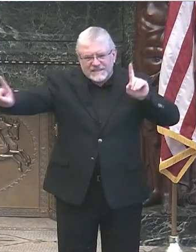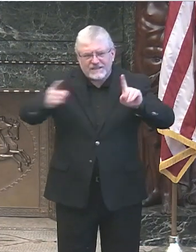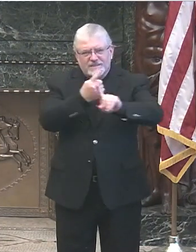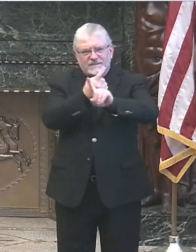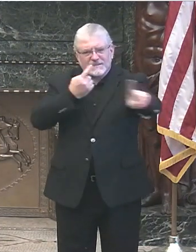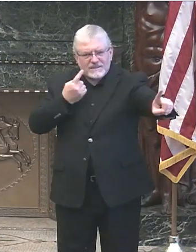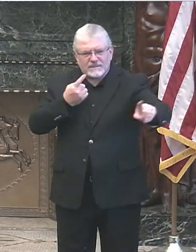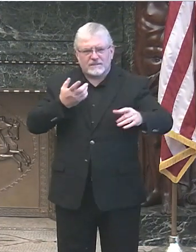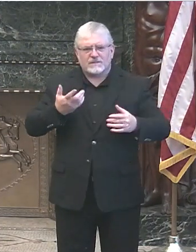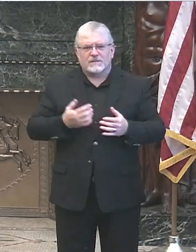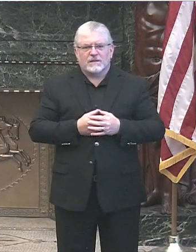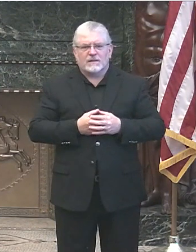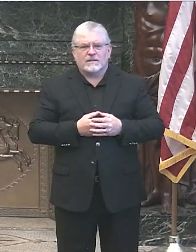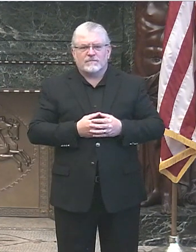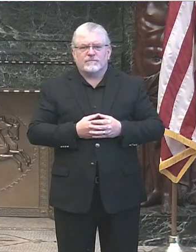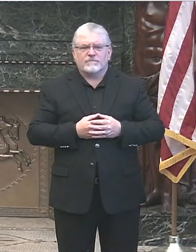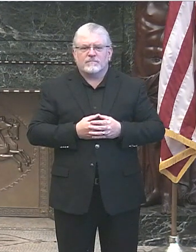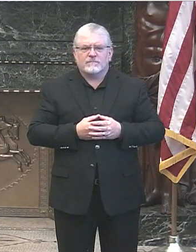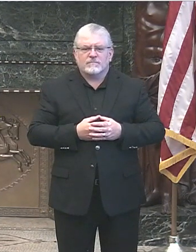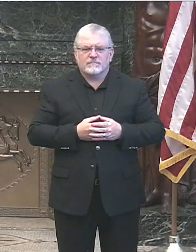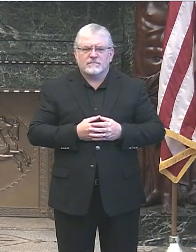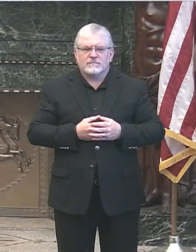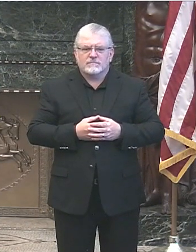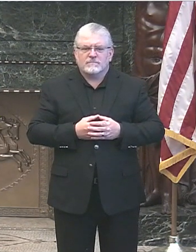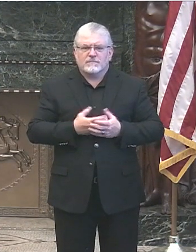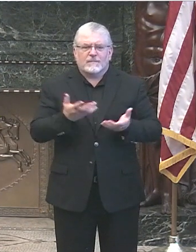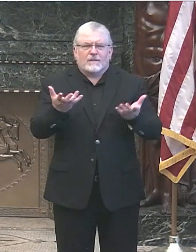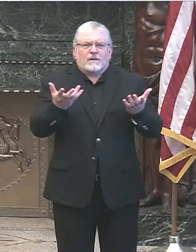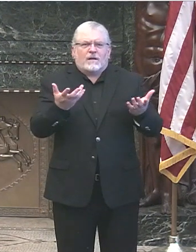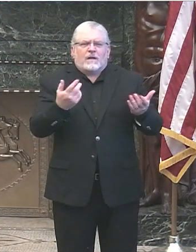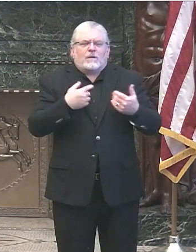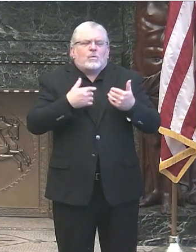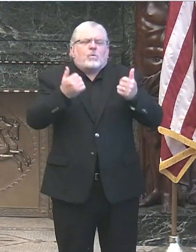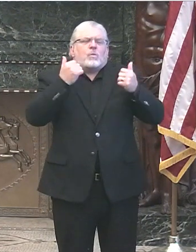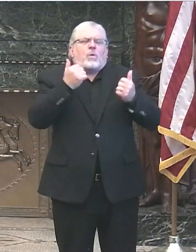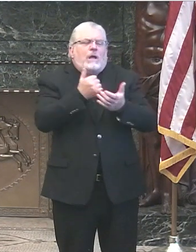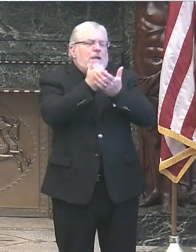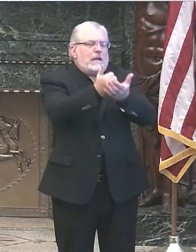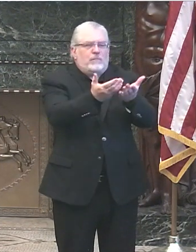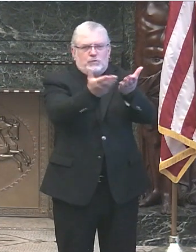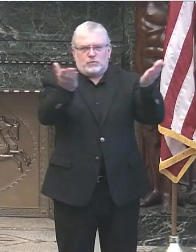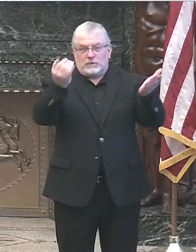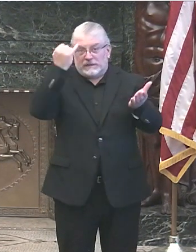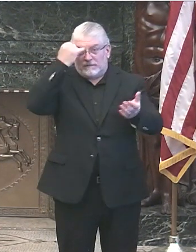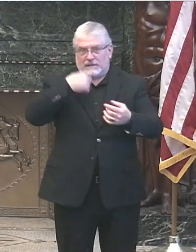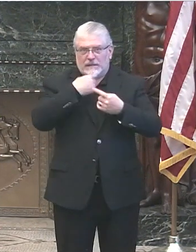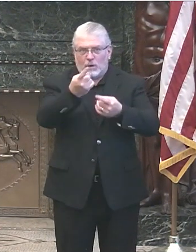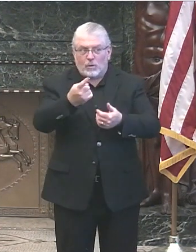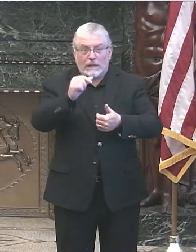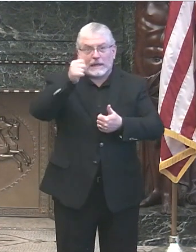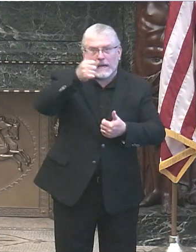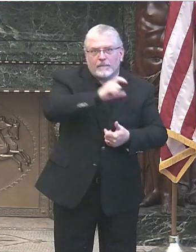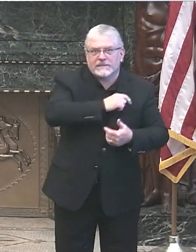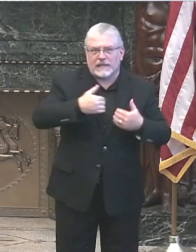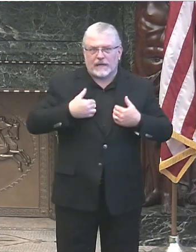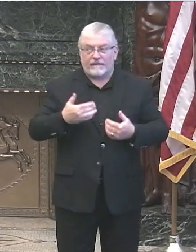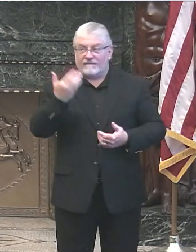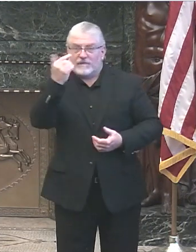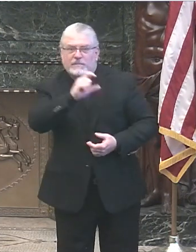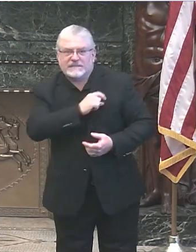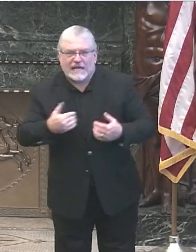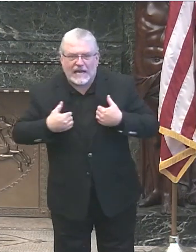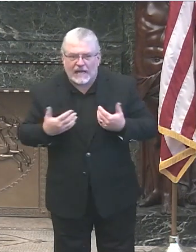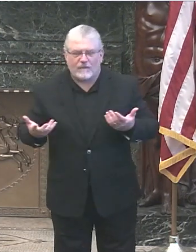police officers or 50, as long as we're able to maintain our deployment levels and our service levels. If we ever get to the